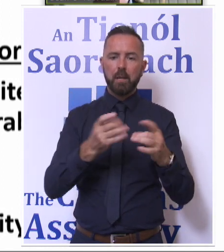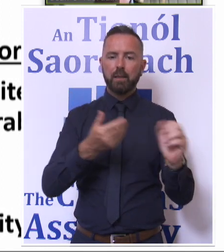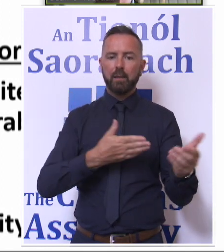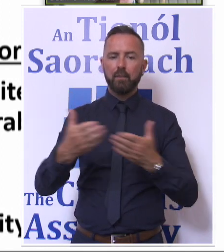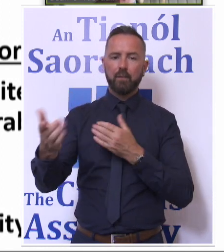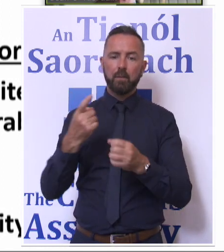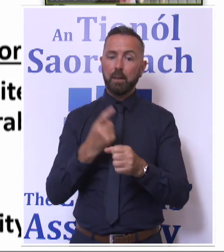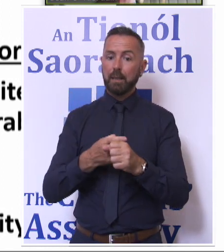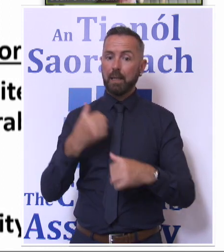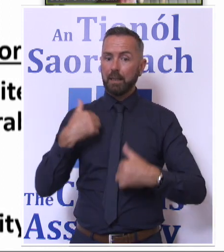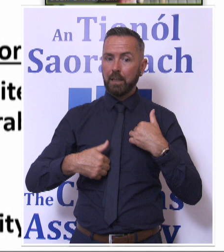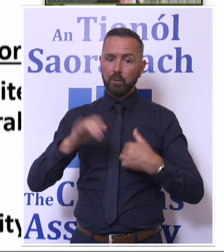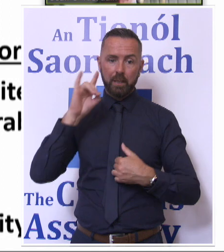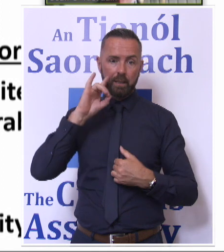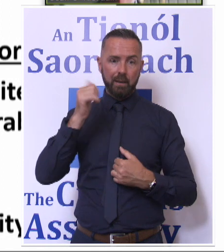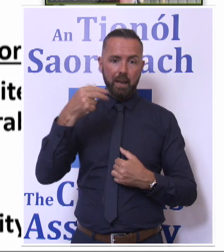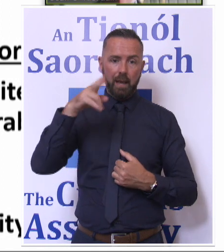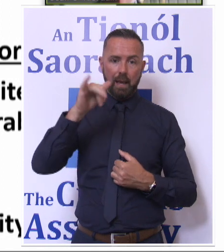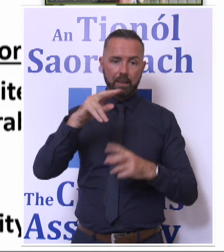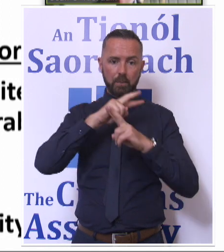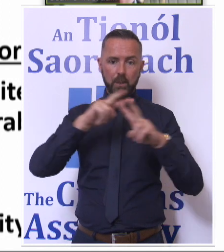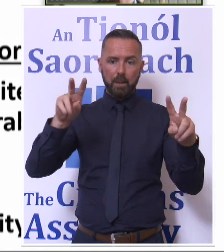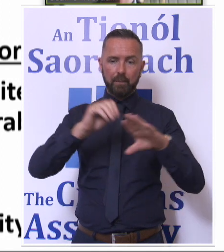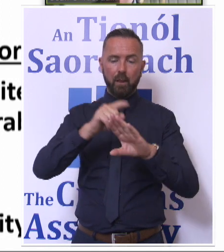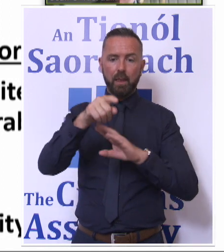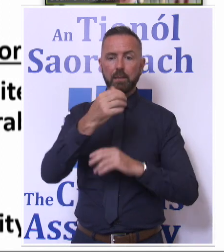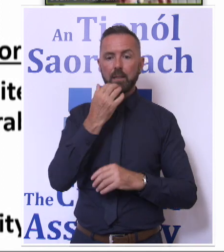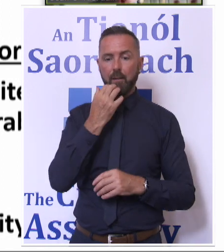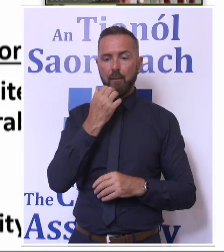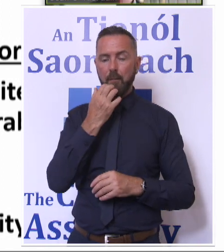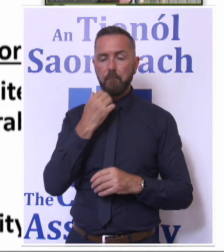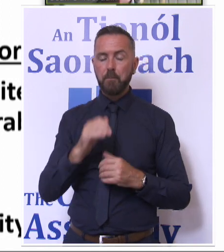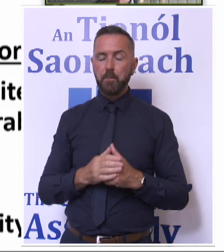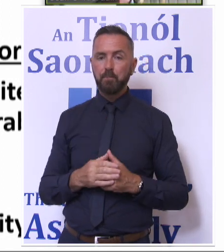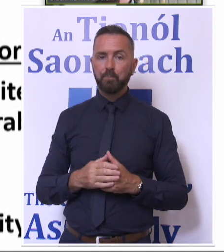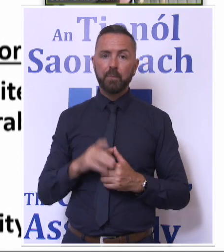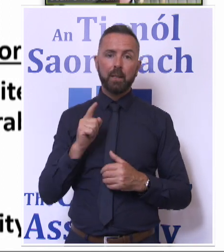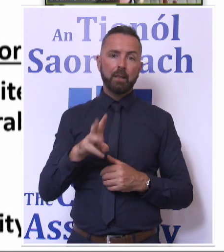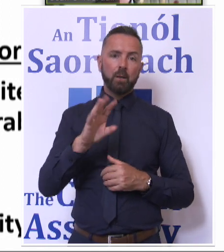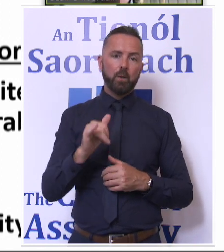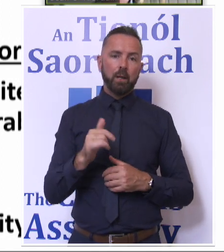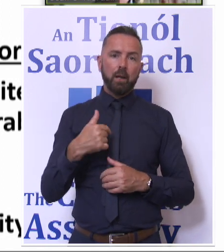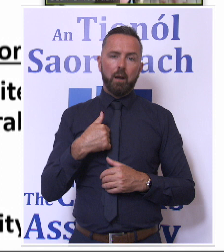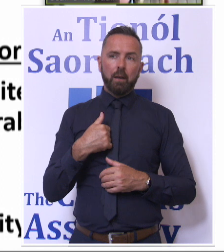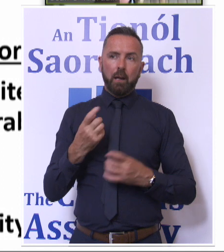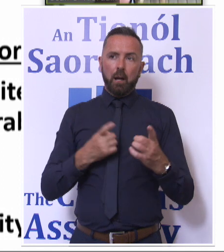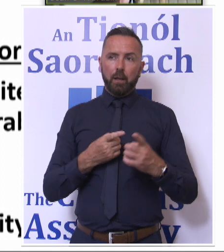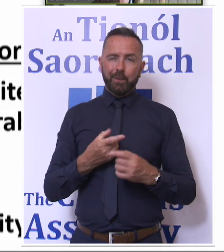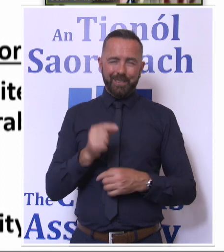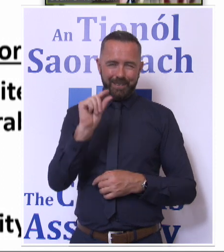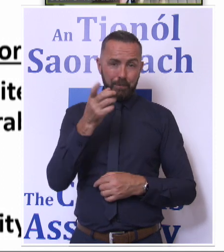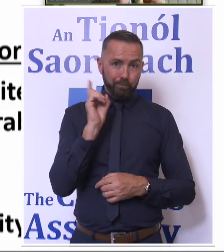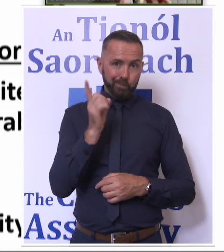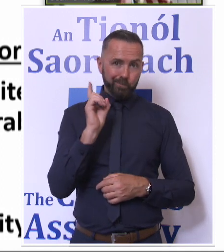it'll be interesting to hear what Andy might say about that. So that's why I do urge caution sometimes